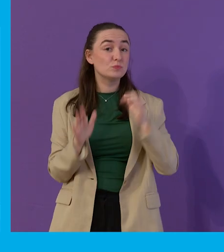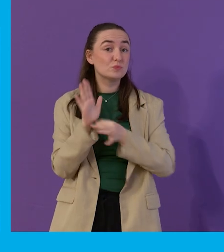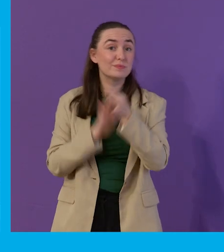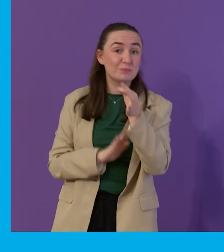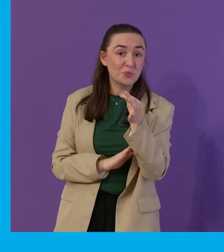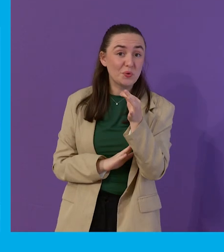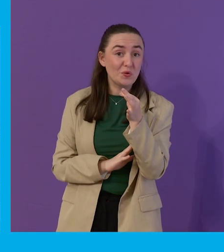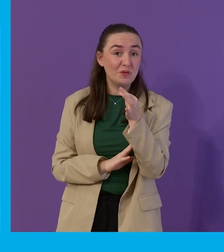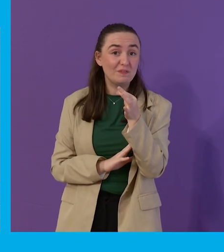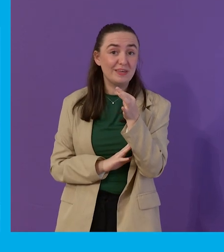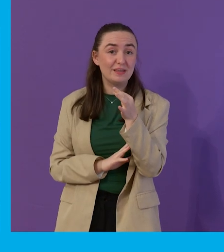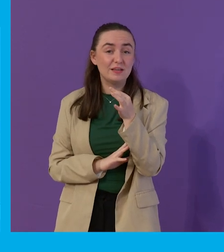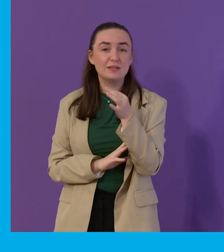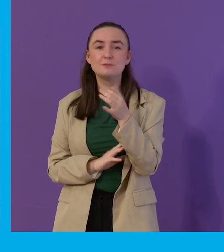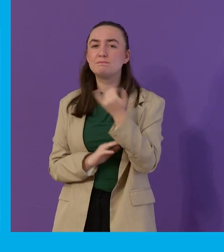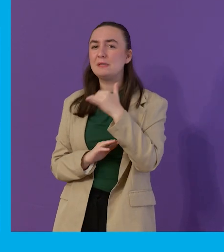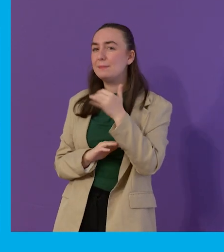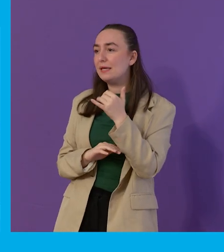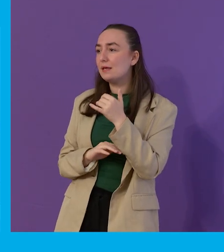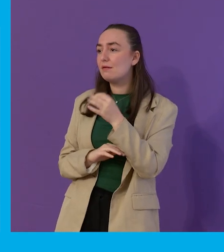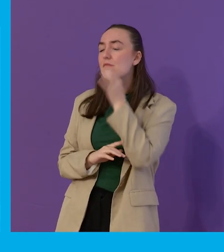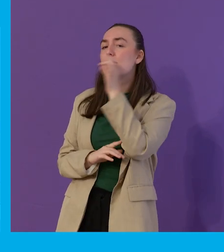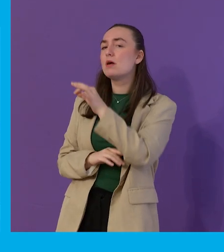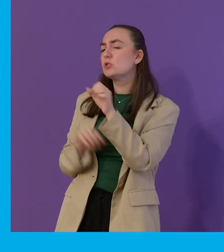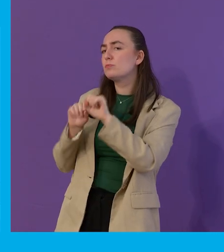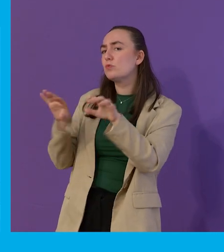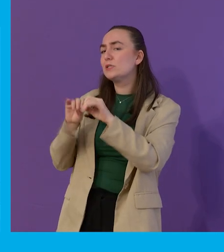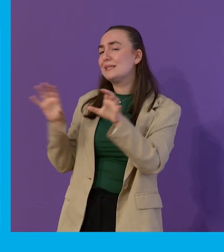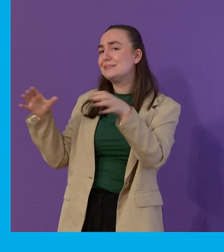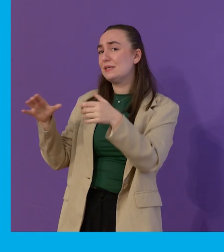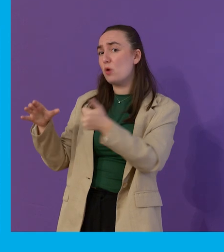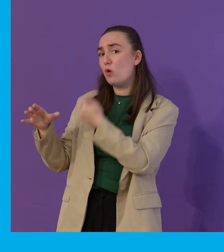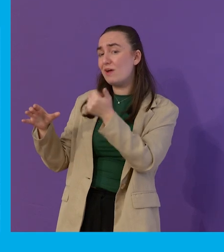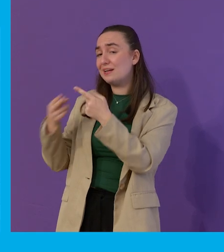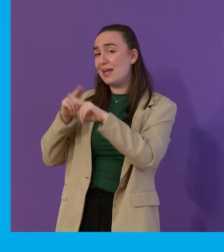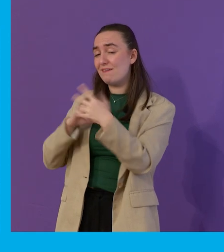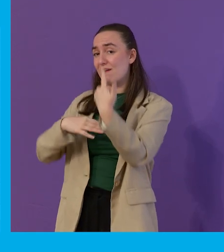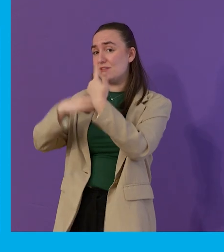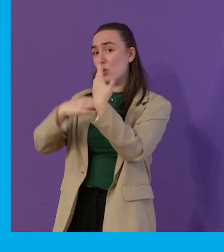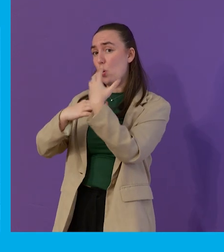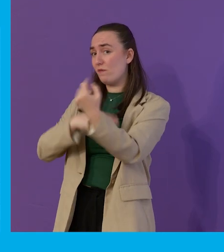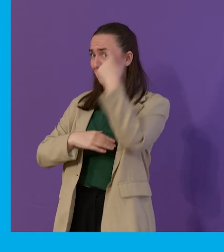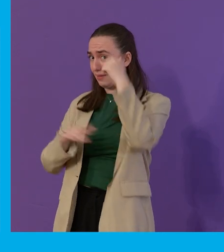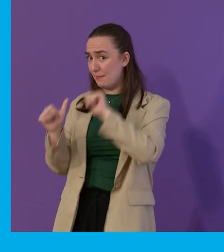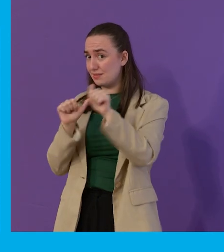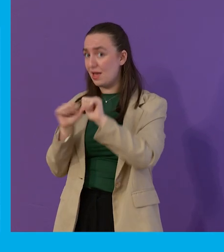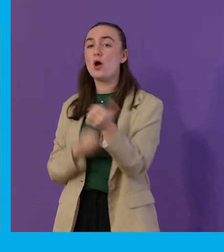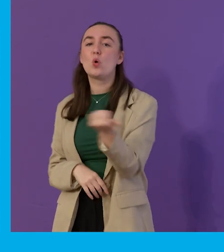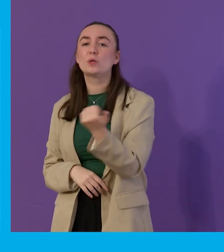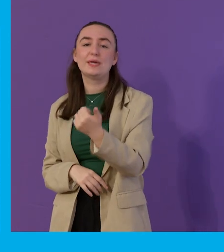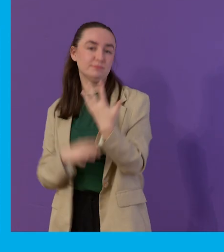see if broadcasting, do you think that might help if he turns his video off? Yeah. So if you turn off your video,